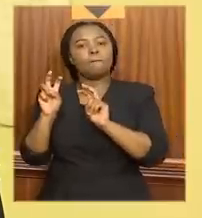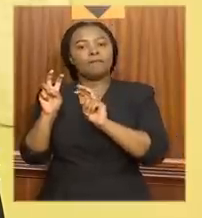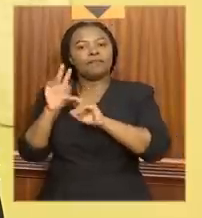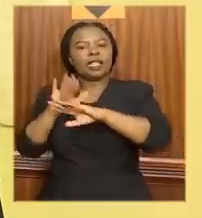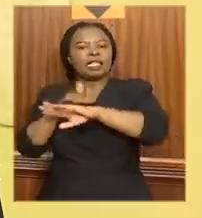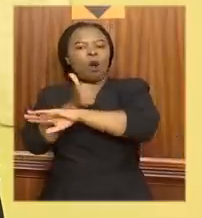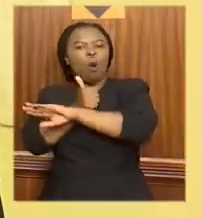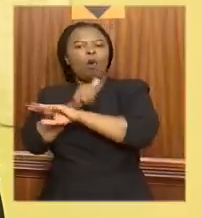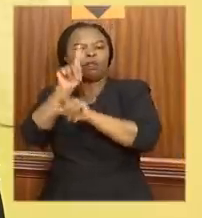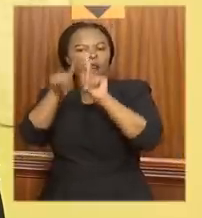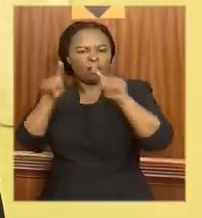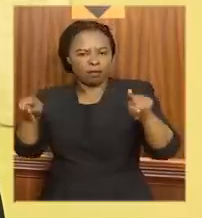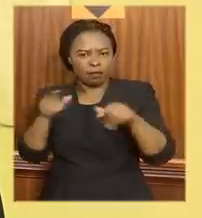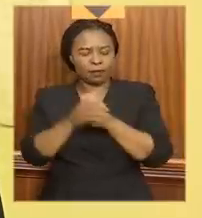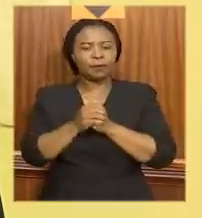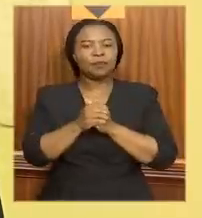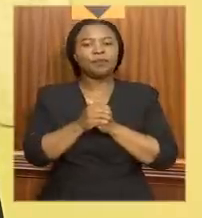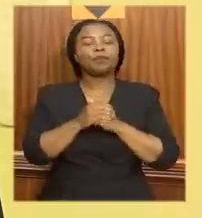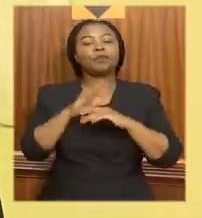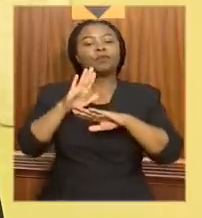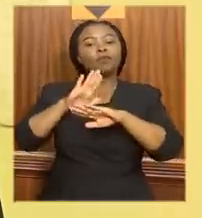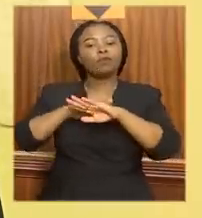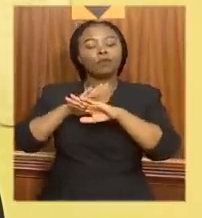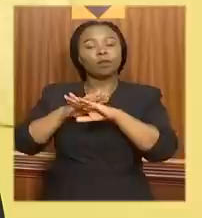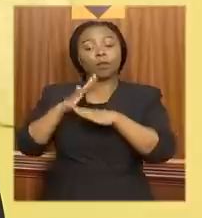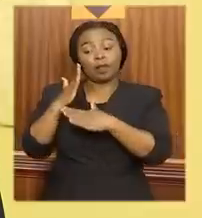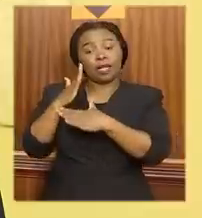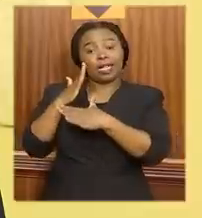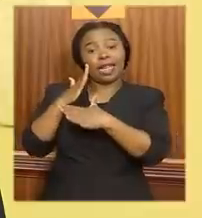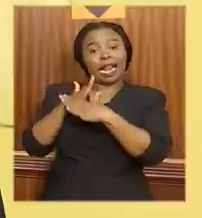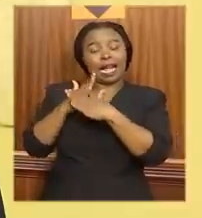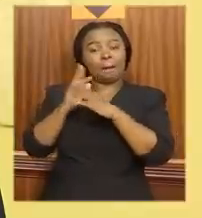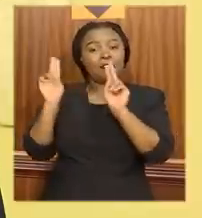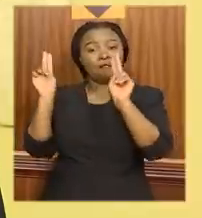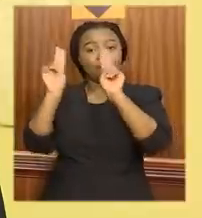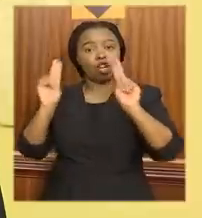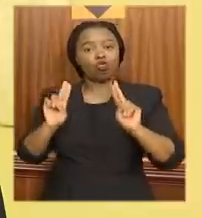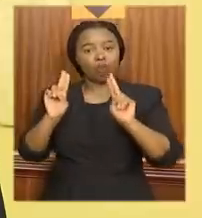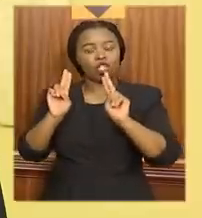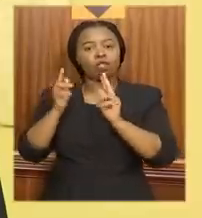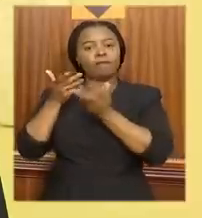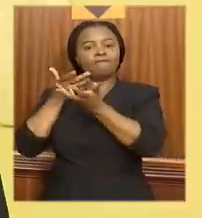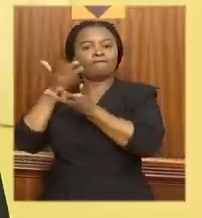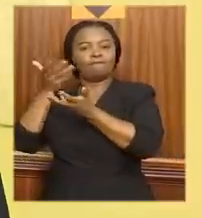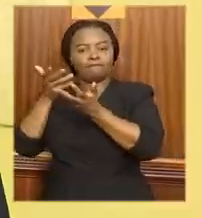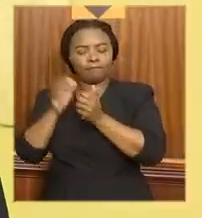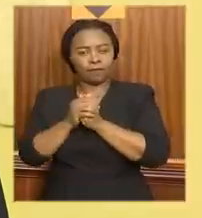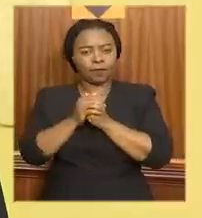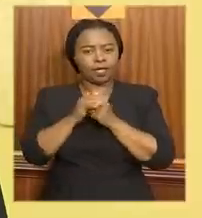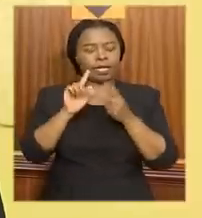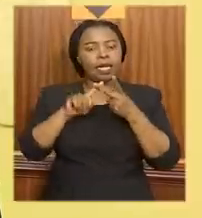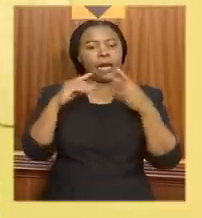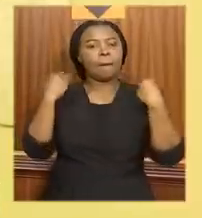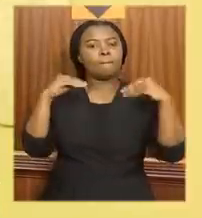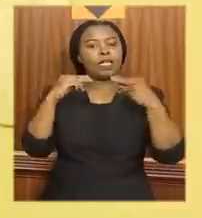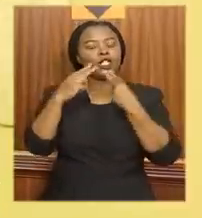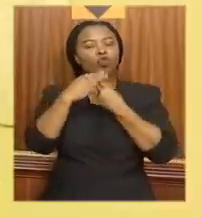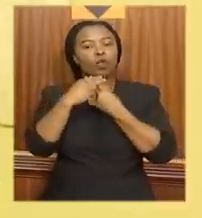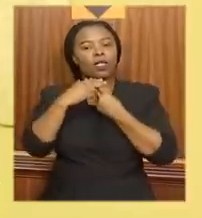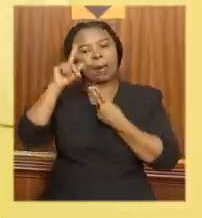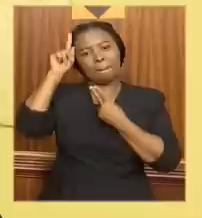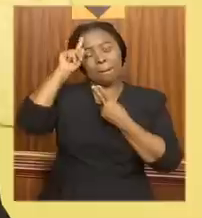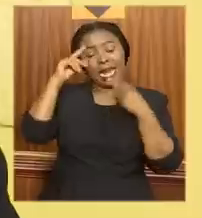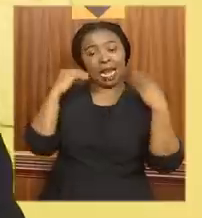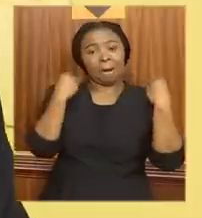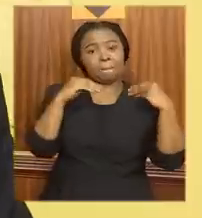also met with labor federations, Business Unity South Africa, the Black Business